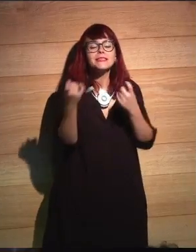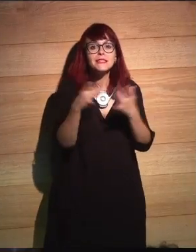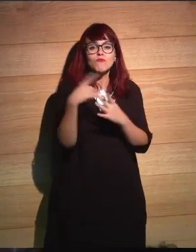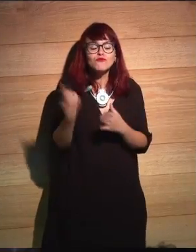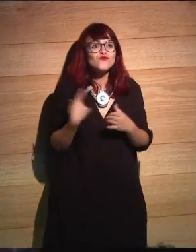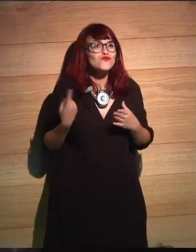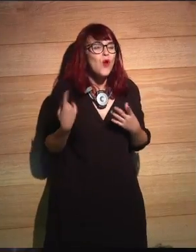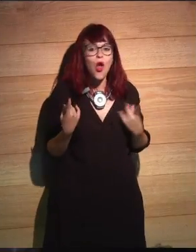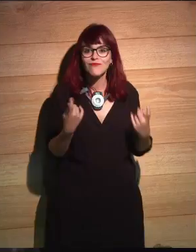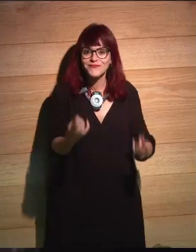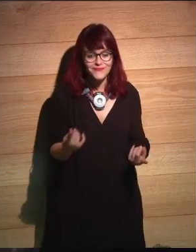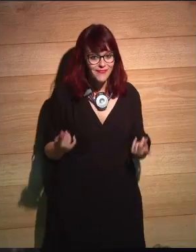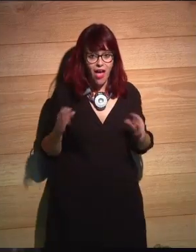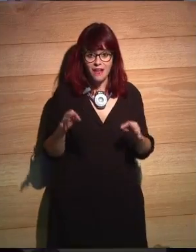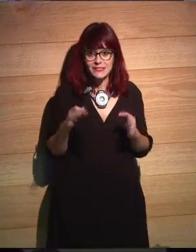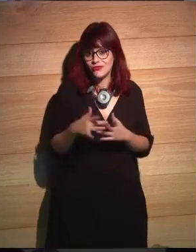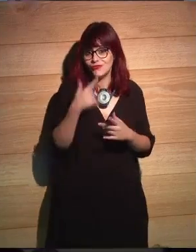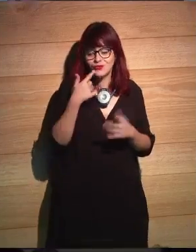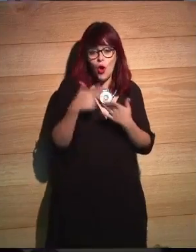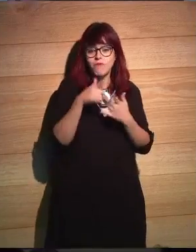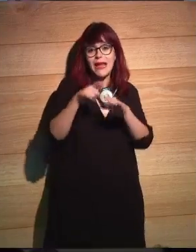Yeah, that's what I would say first.